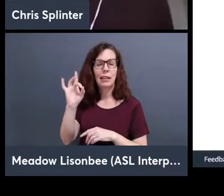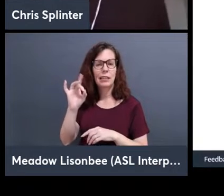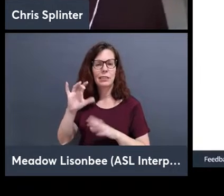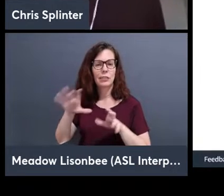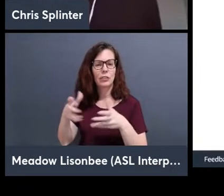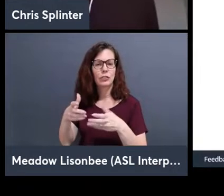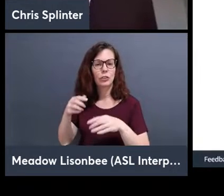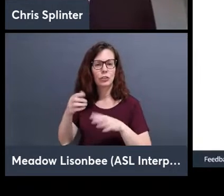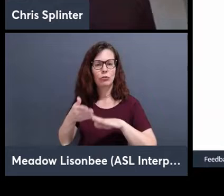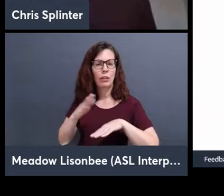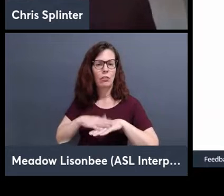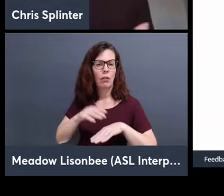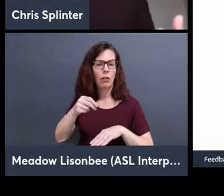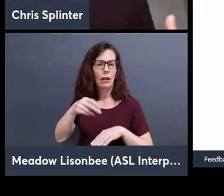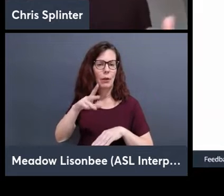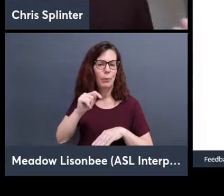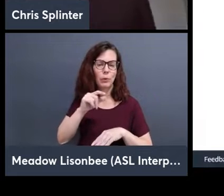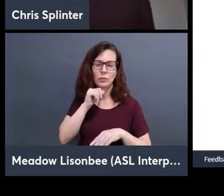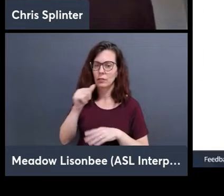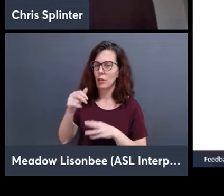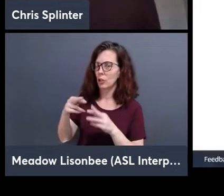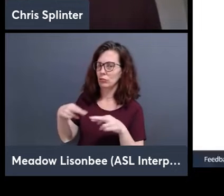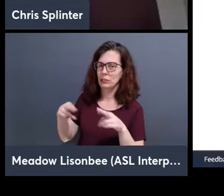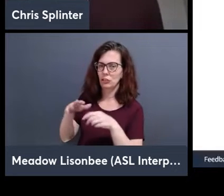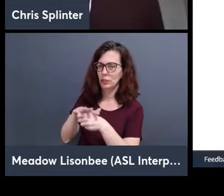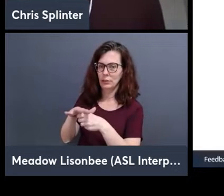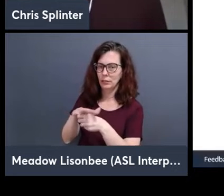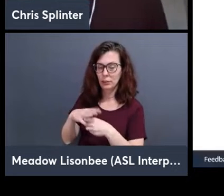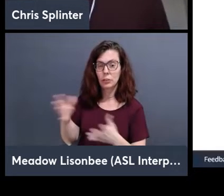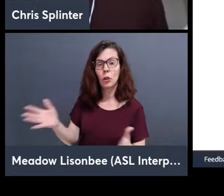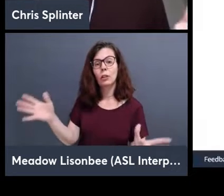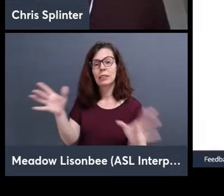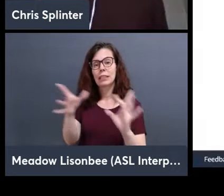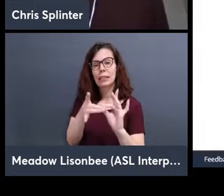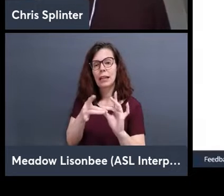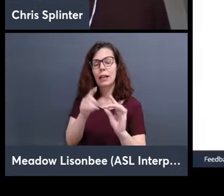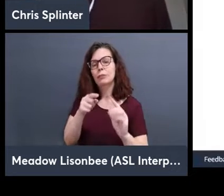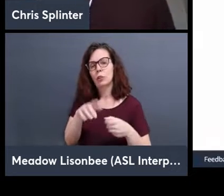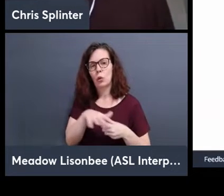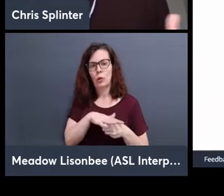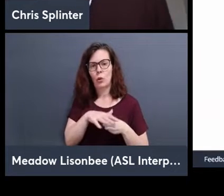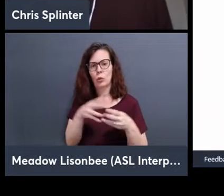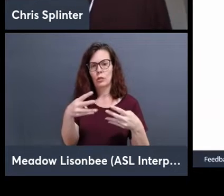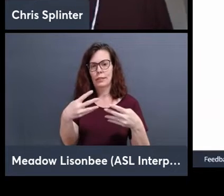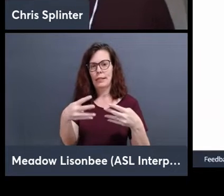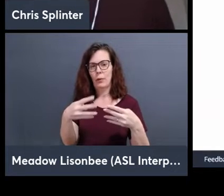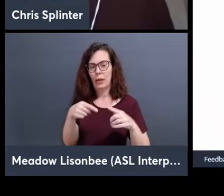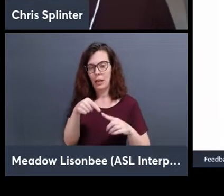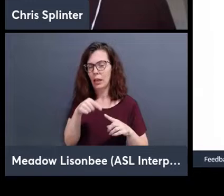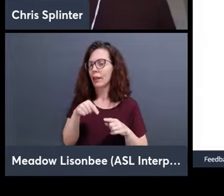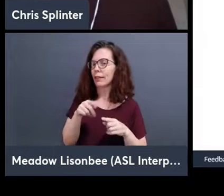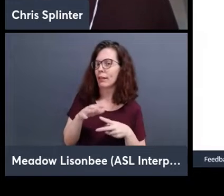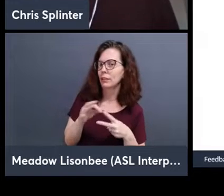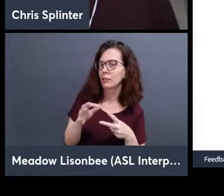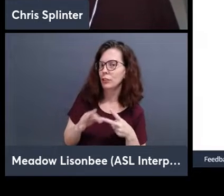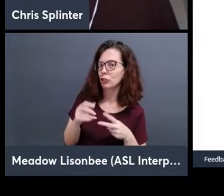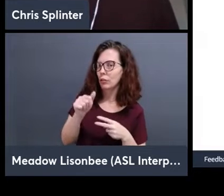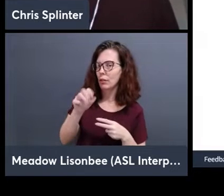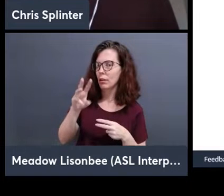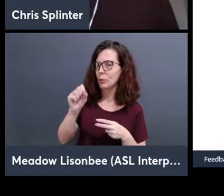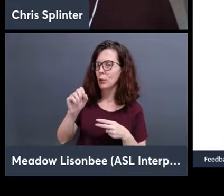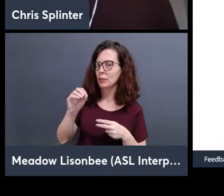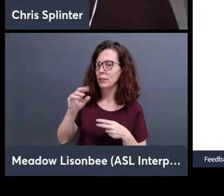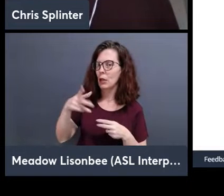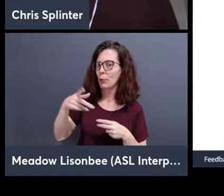instead of in the region. And so in order to connect to it, you have to go over the local gateway, which is a feature of AWS